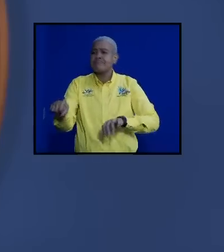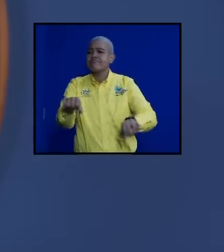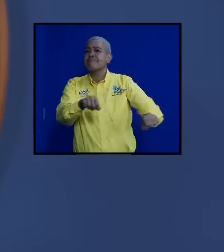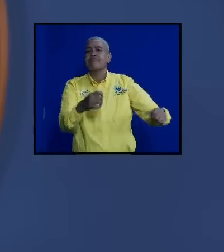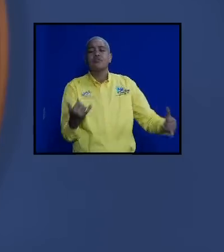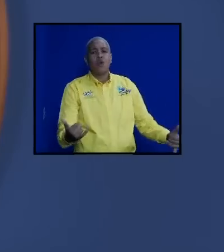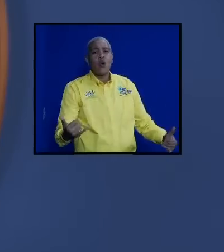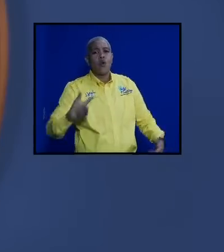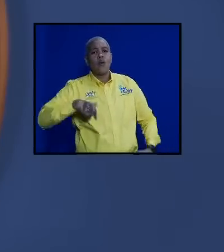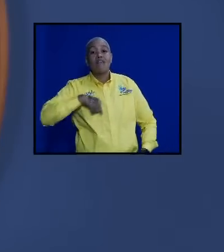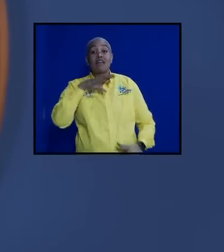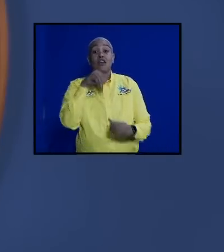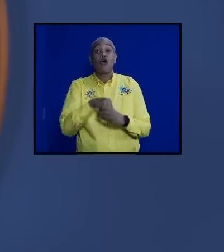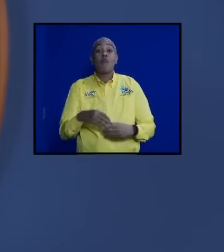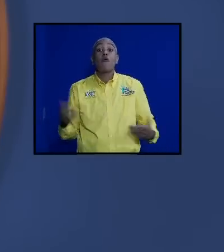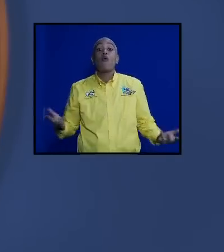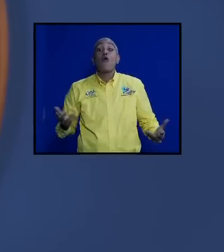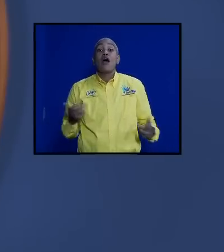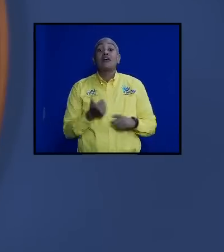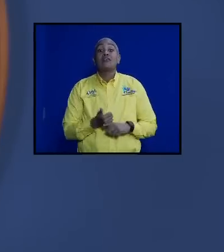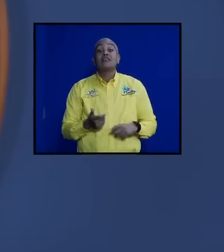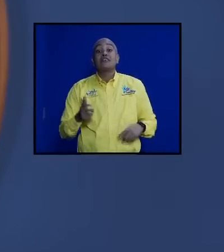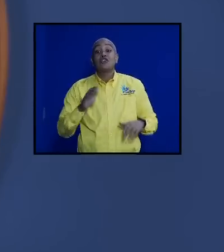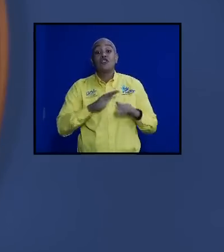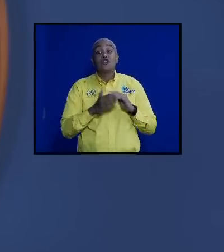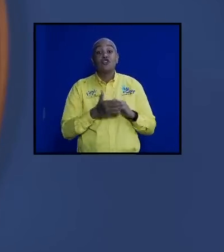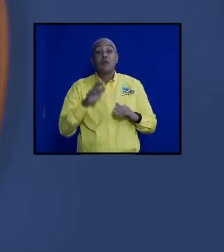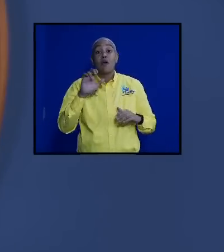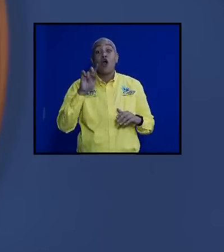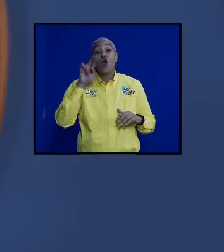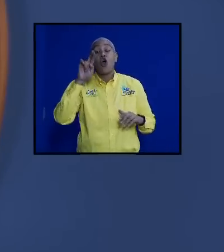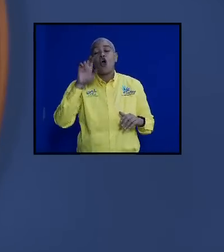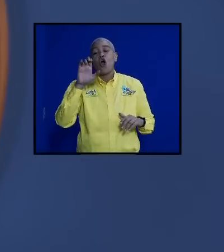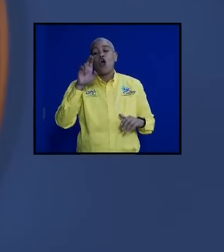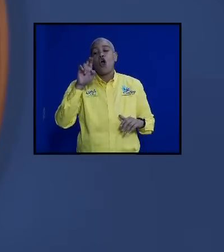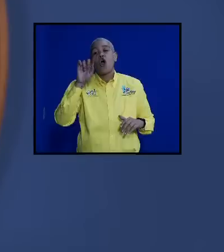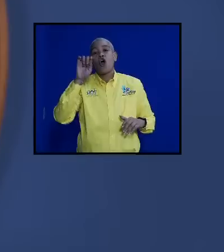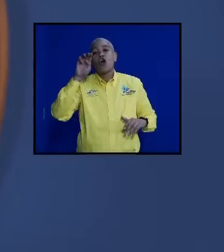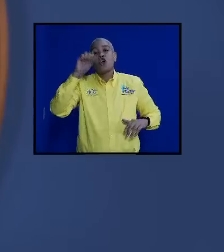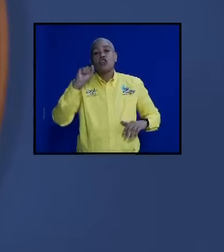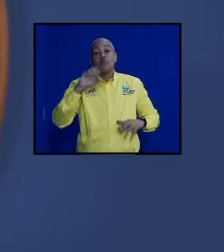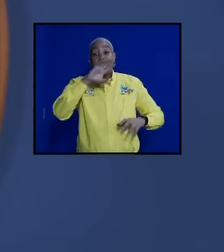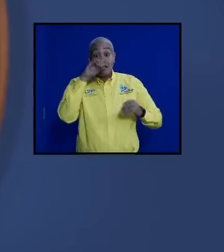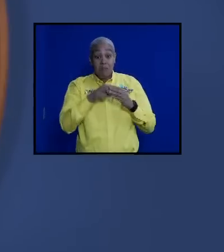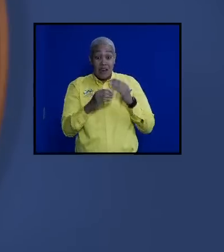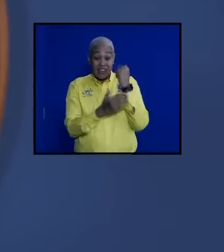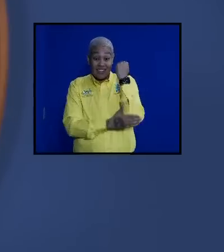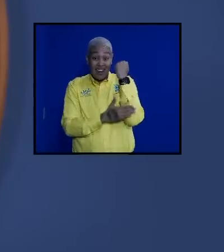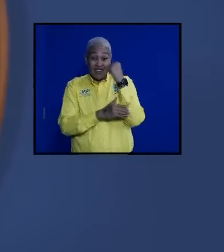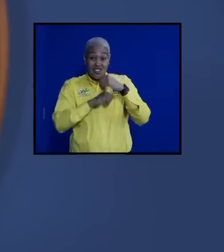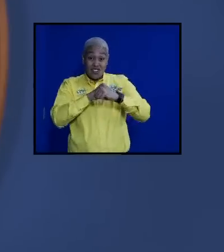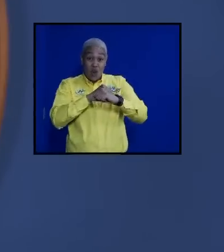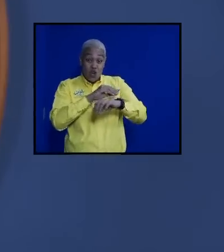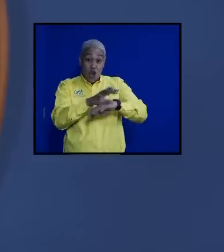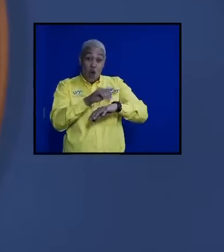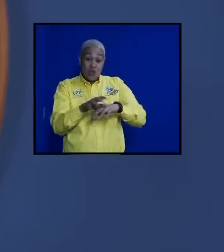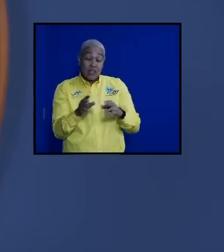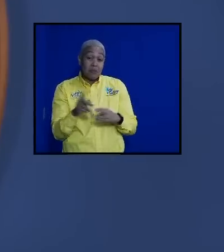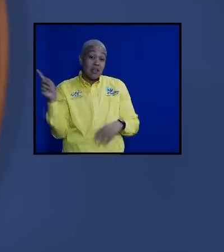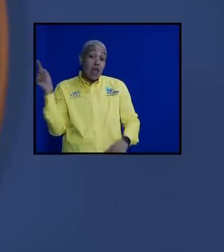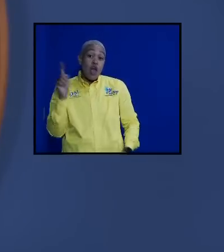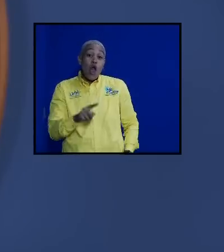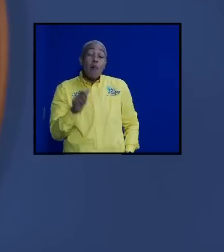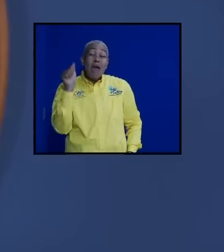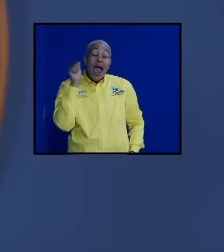now incorporated the Jamaica Customs as part of the National Security Council. They come to National Security Council